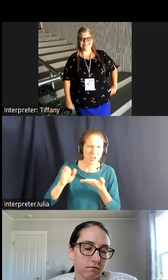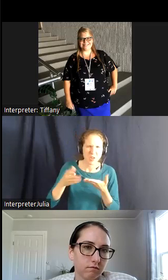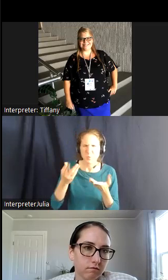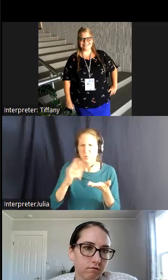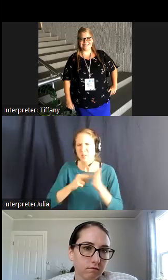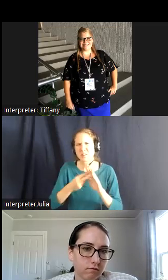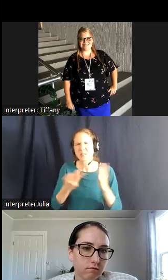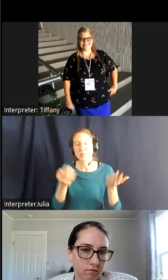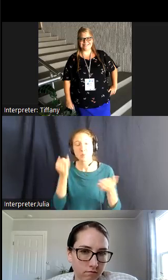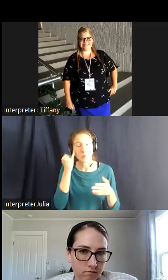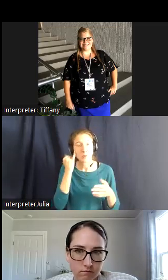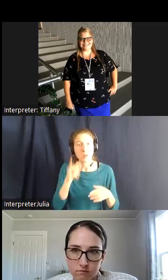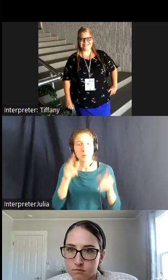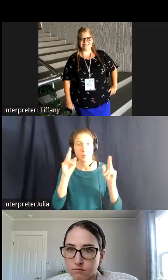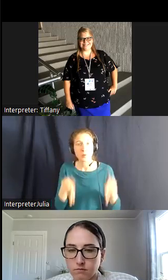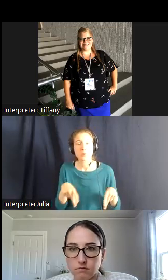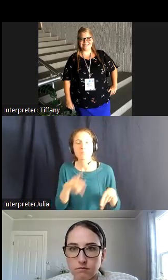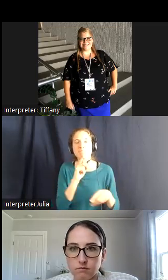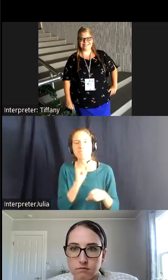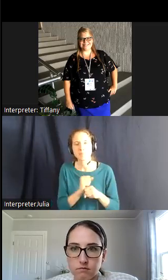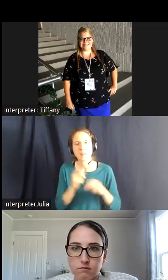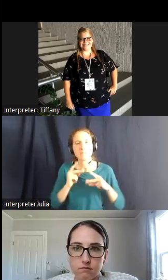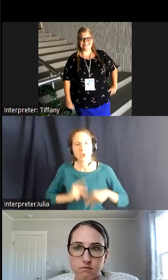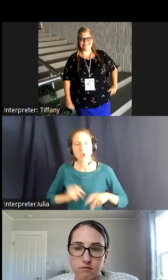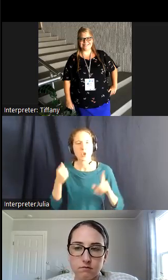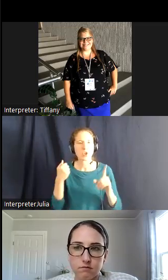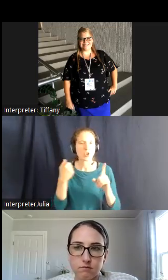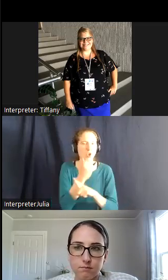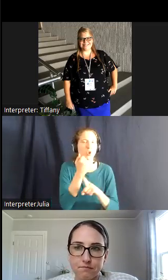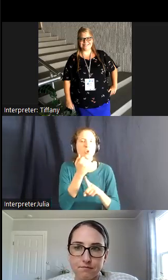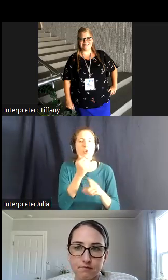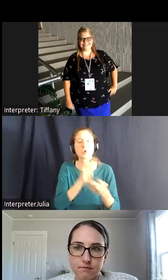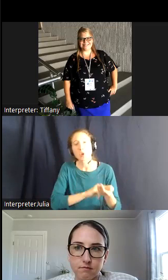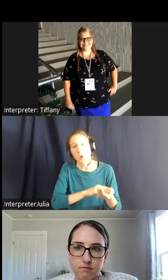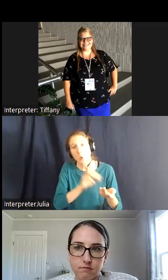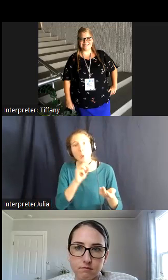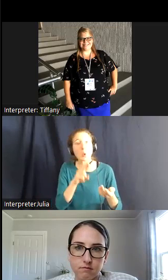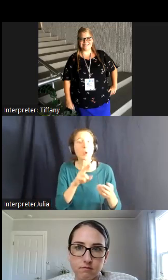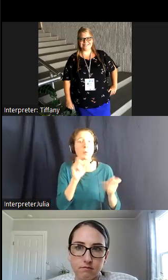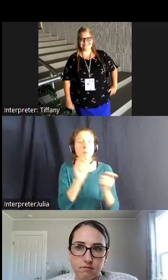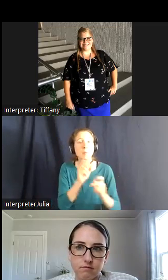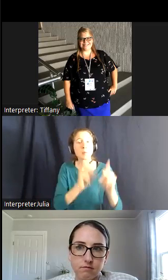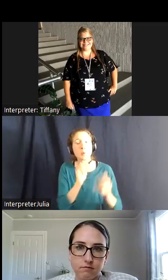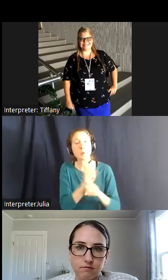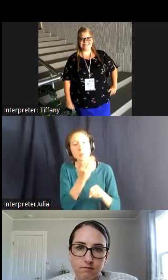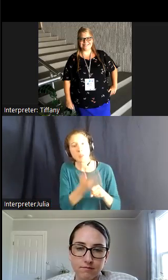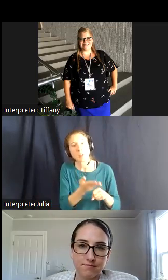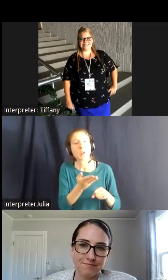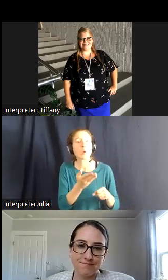individual has physically assaulted the provider or made credible threats against individual clinicians or facilities?